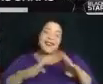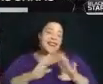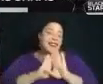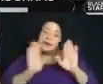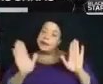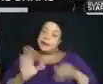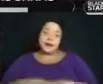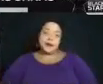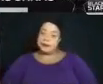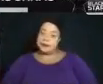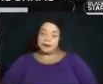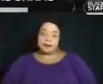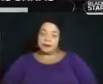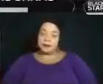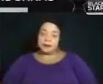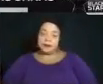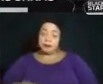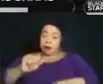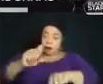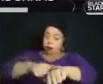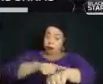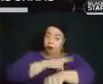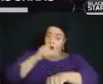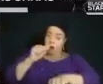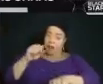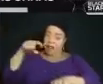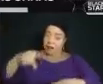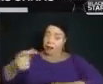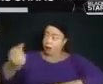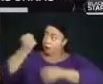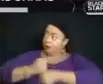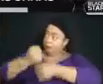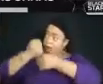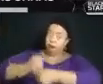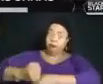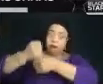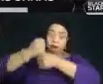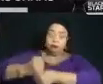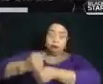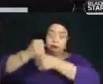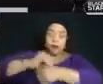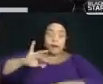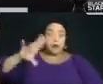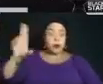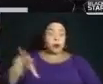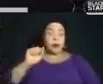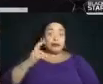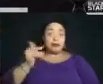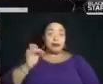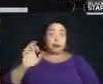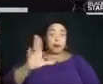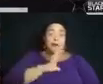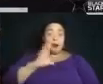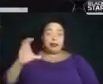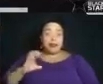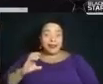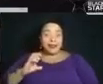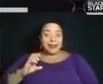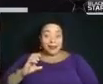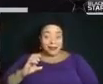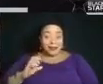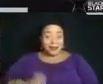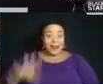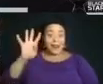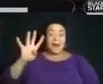the lobbying of the U.S. Chamber of Commerce, 49 Republicans and 2 Democrats refused to vote